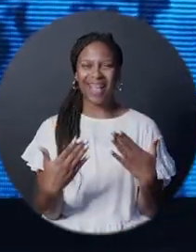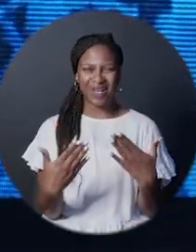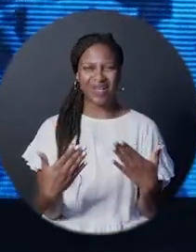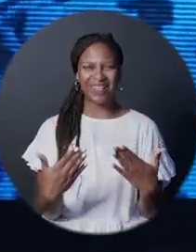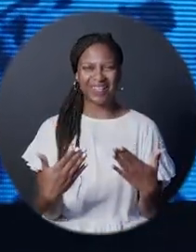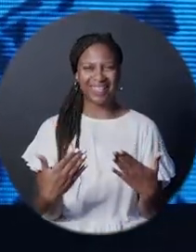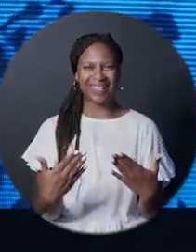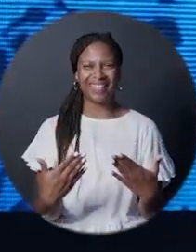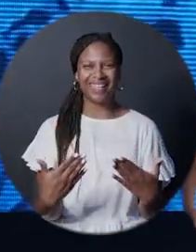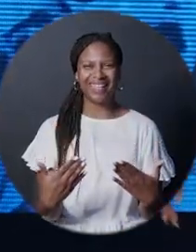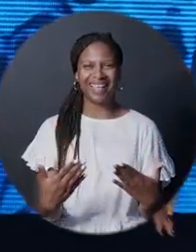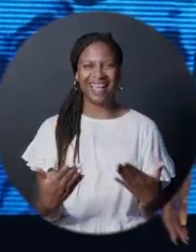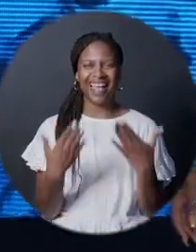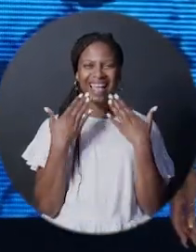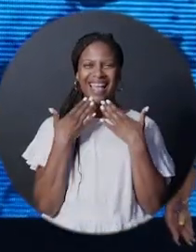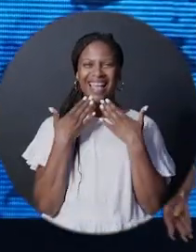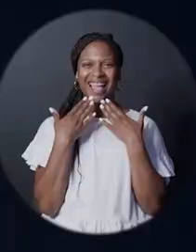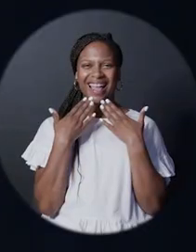Thank you.